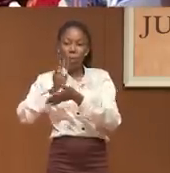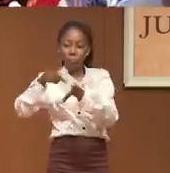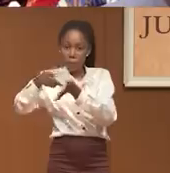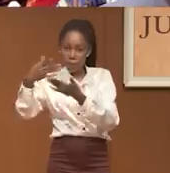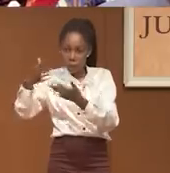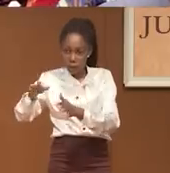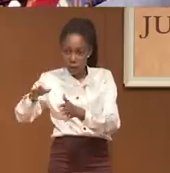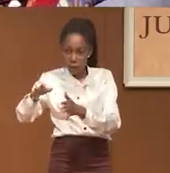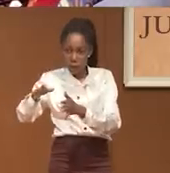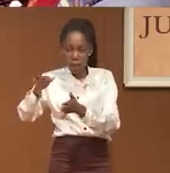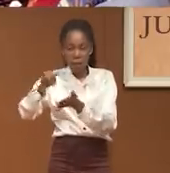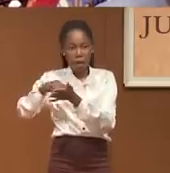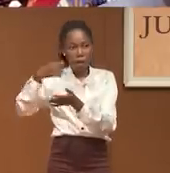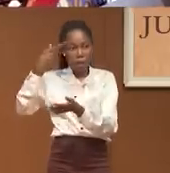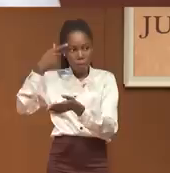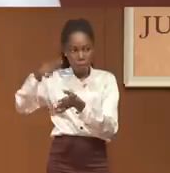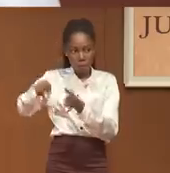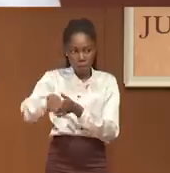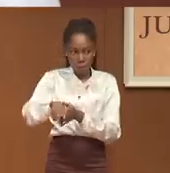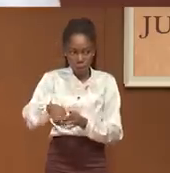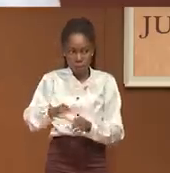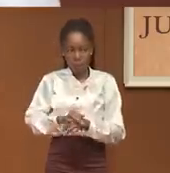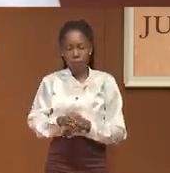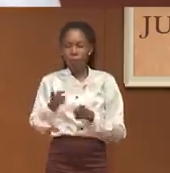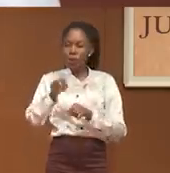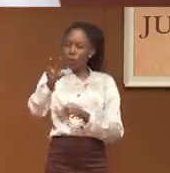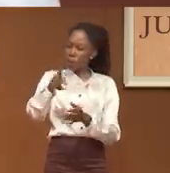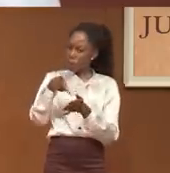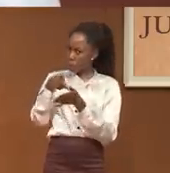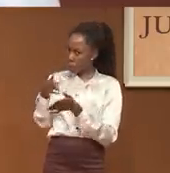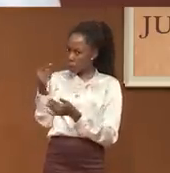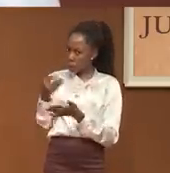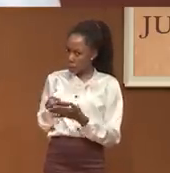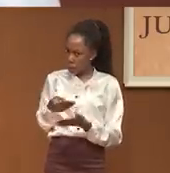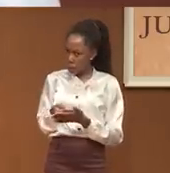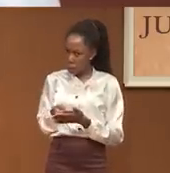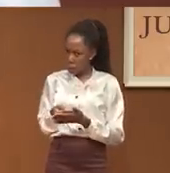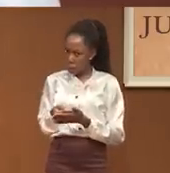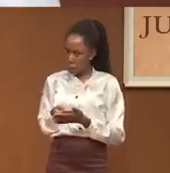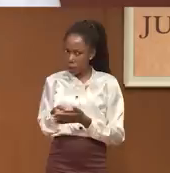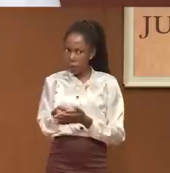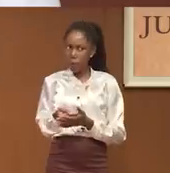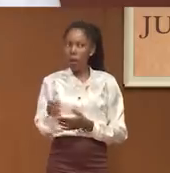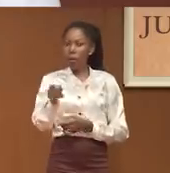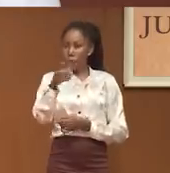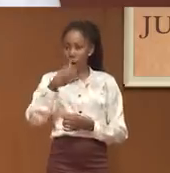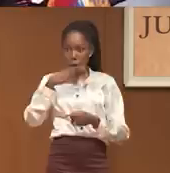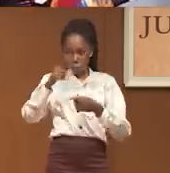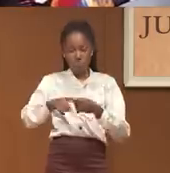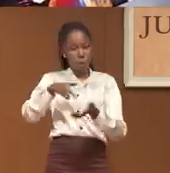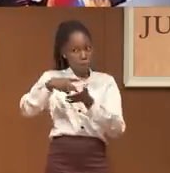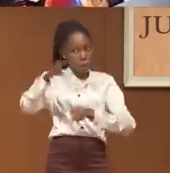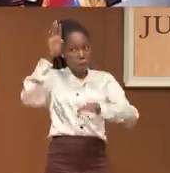agreement, signed agreement. When you made that deposit initially, yes, that was with the intention of paying the balance later.